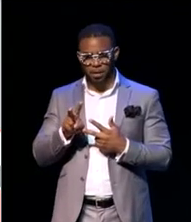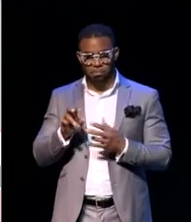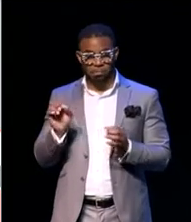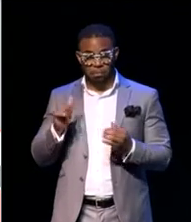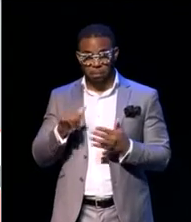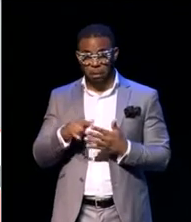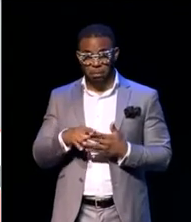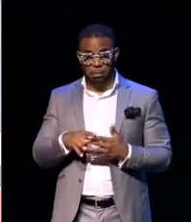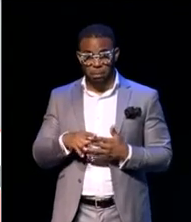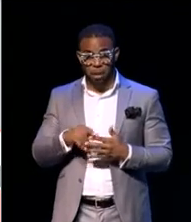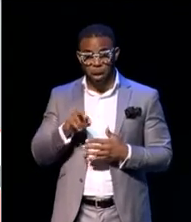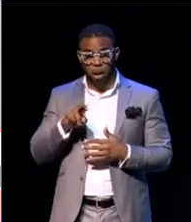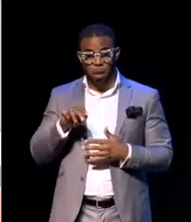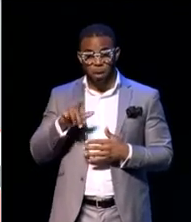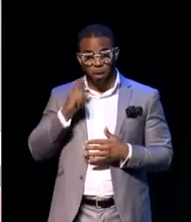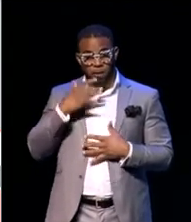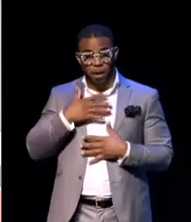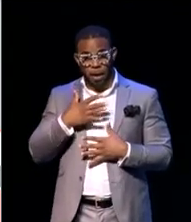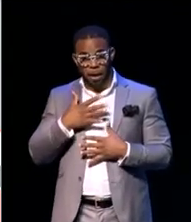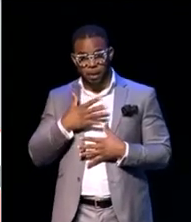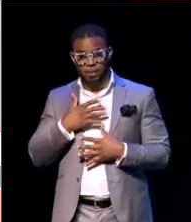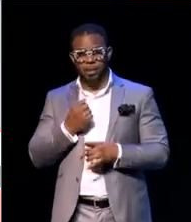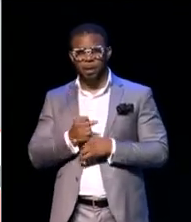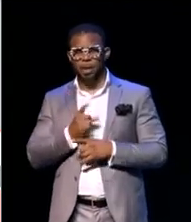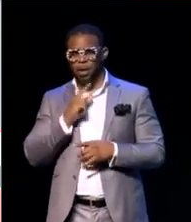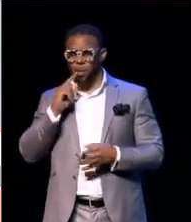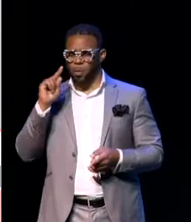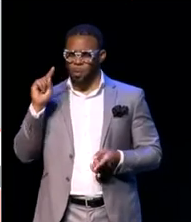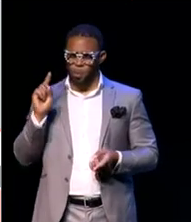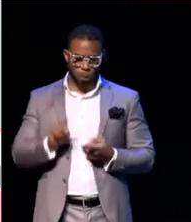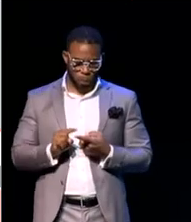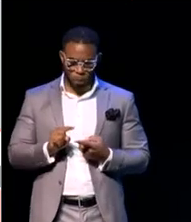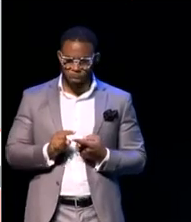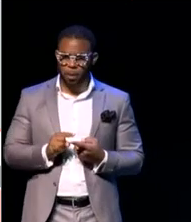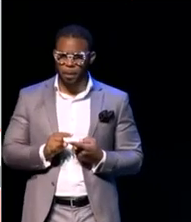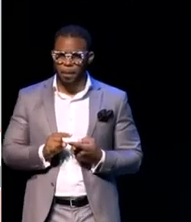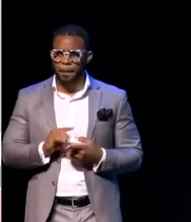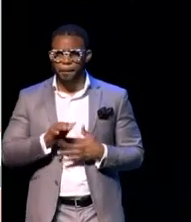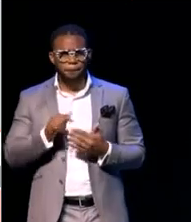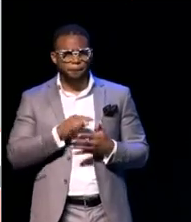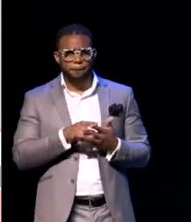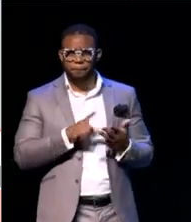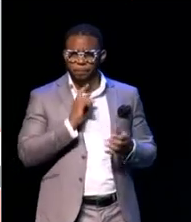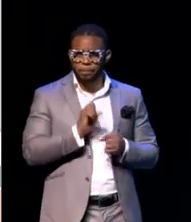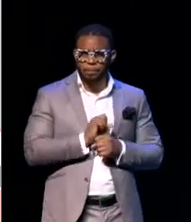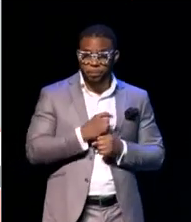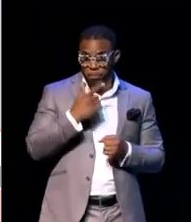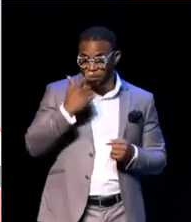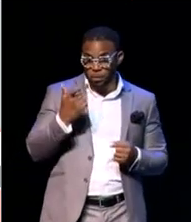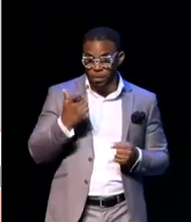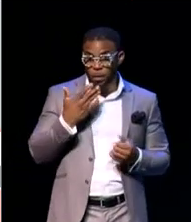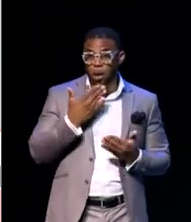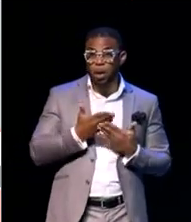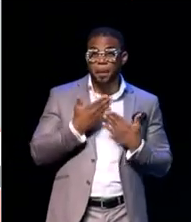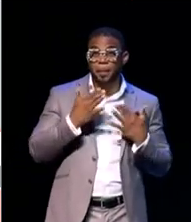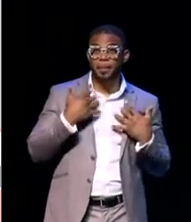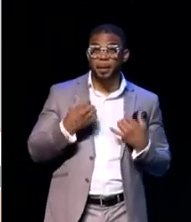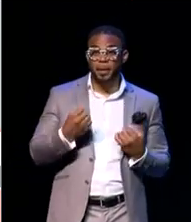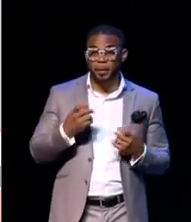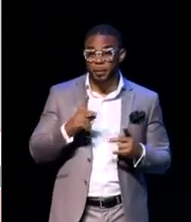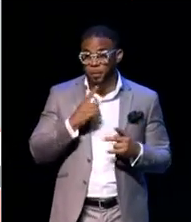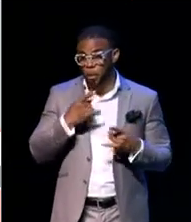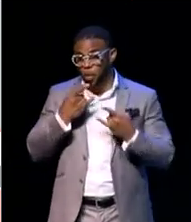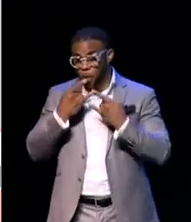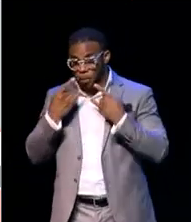of that. The rates of asthma attacks are way down. And all of this is actually because of good public health. People